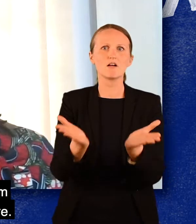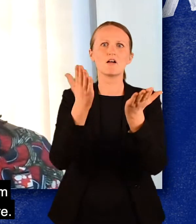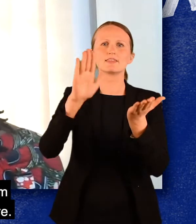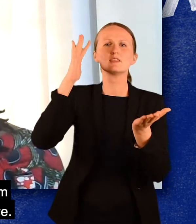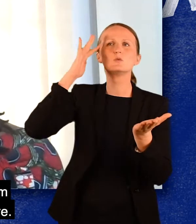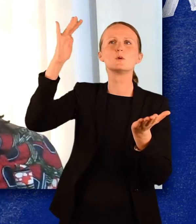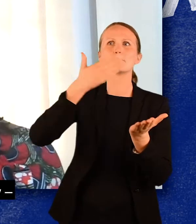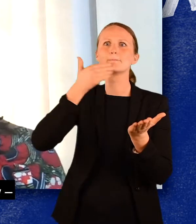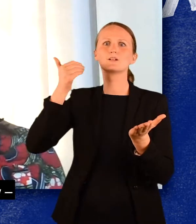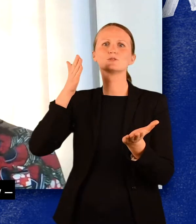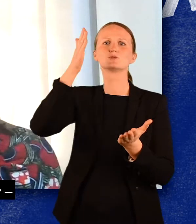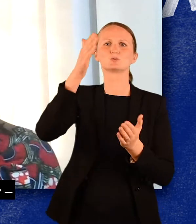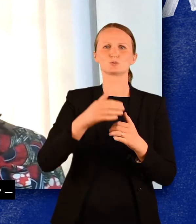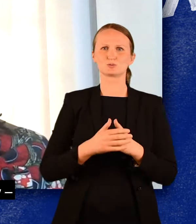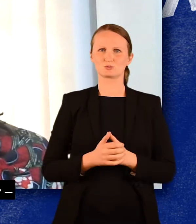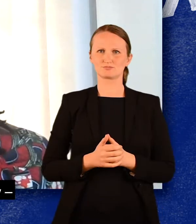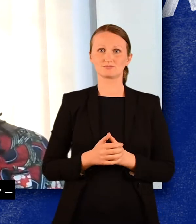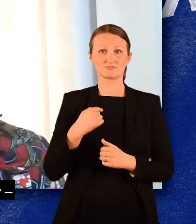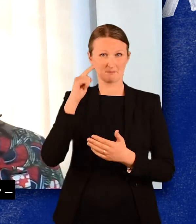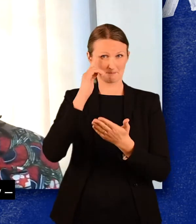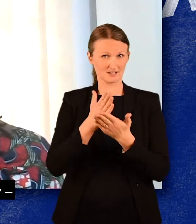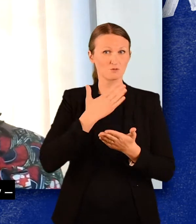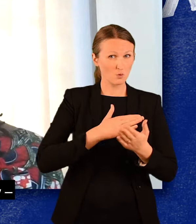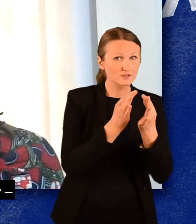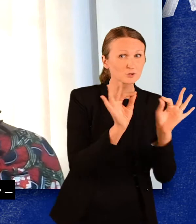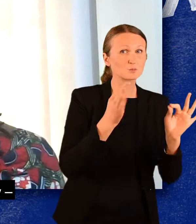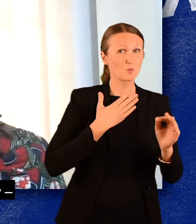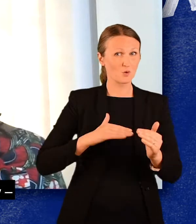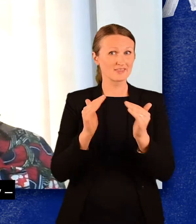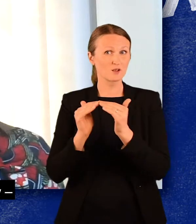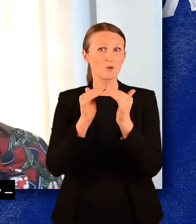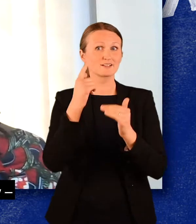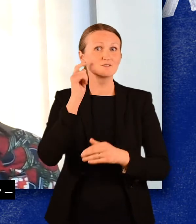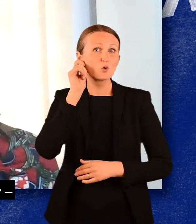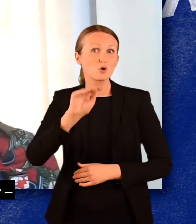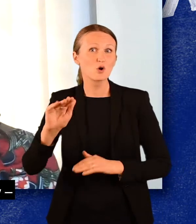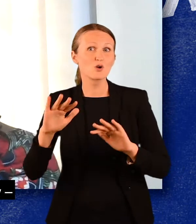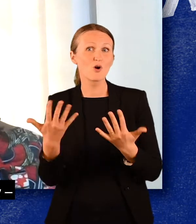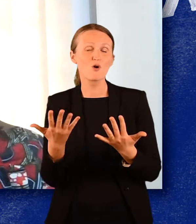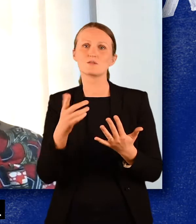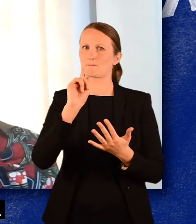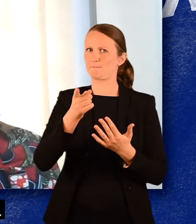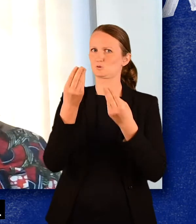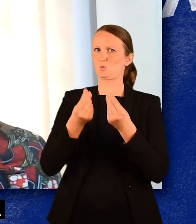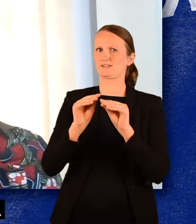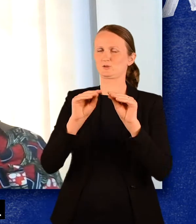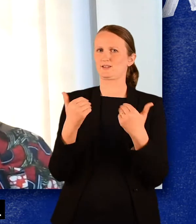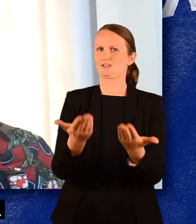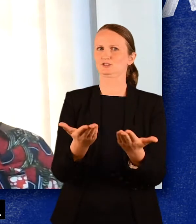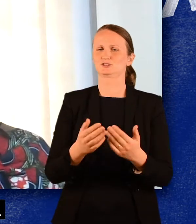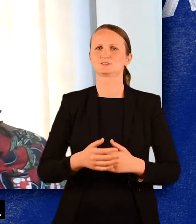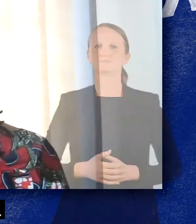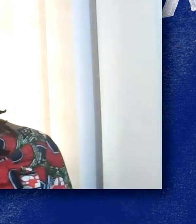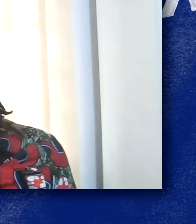better future. I believe true liberation, equality, especially for girls, starts with a